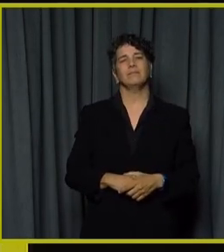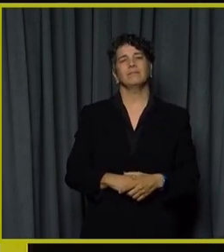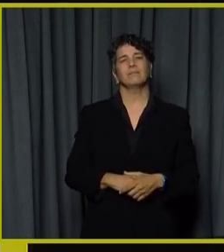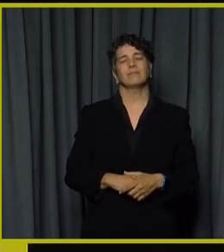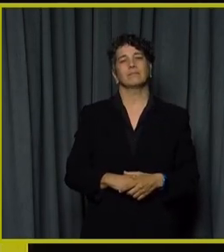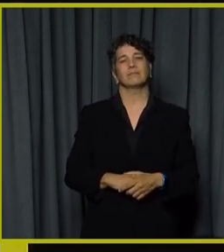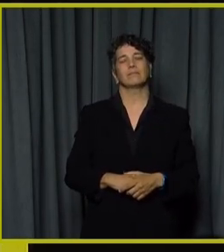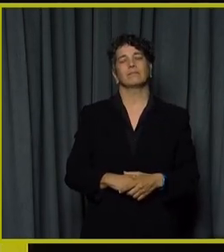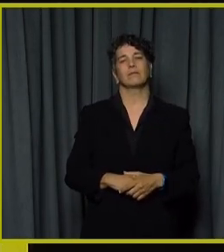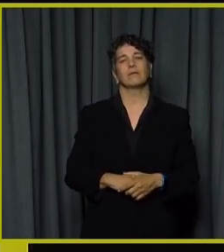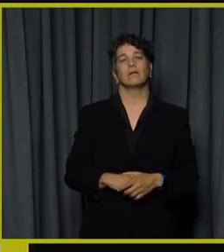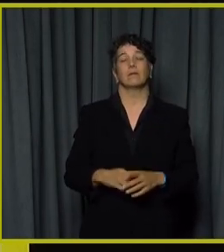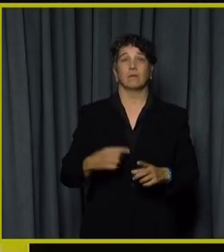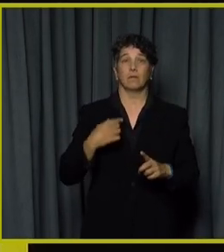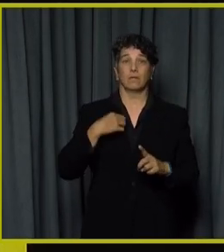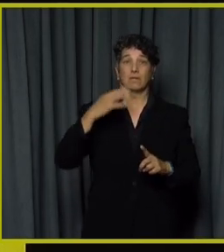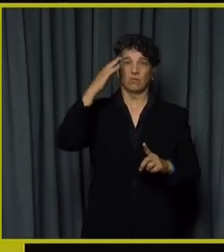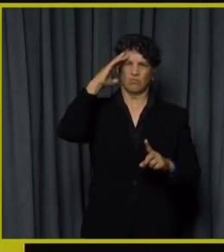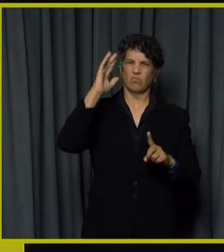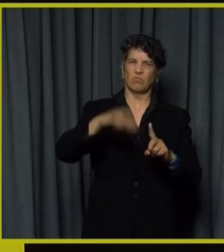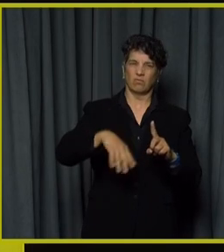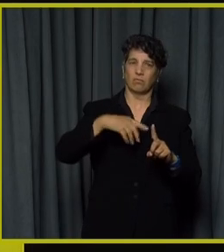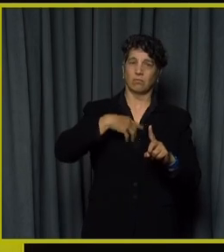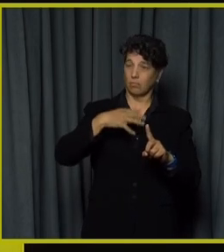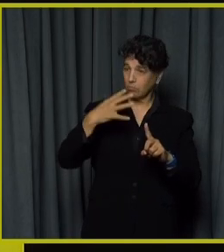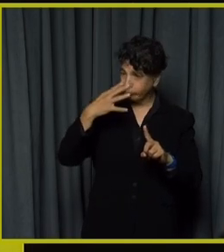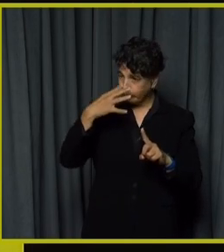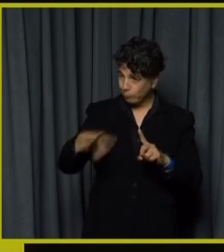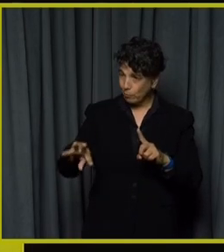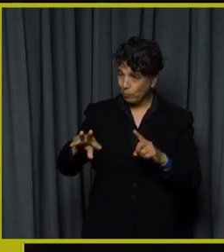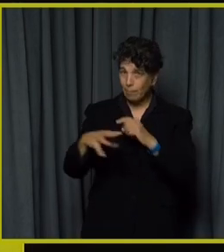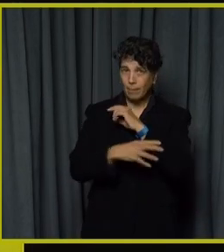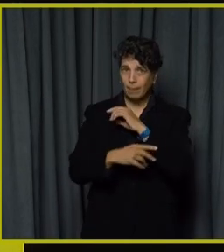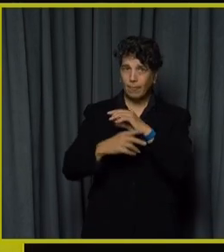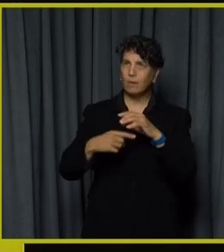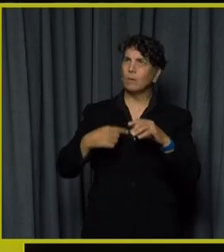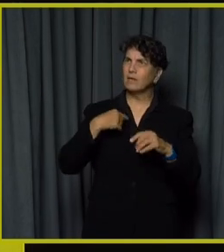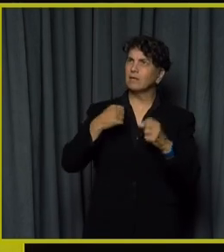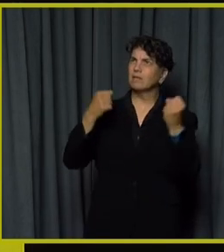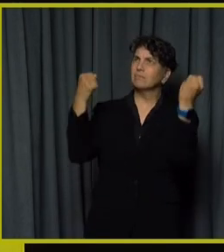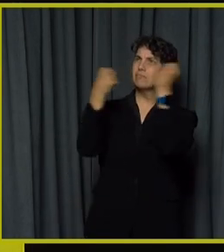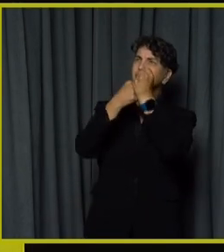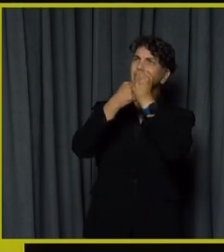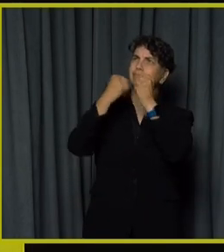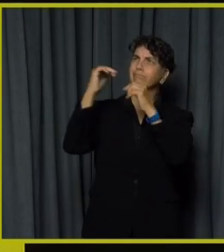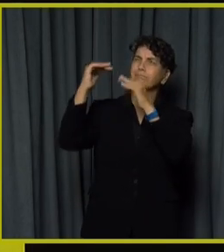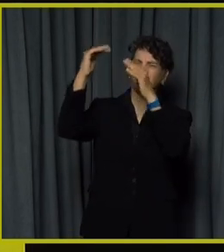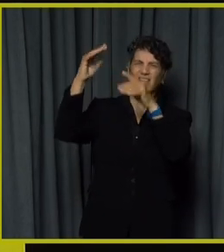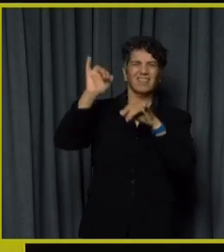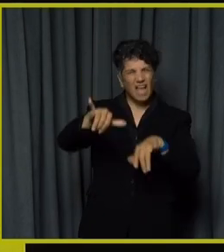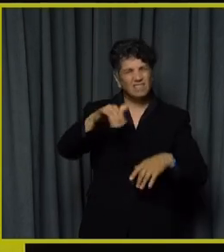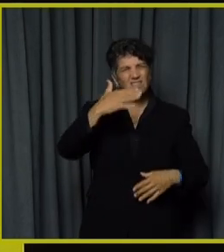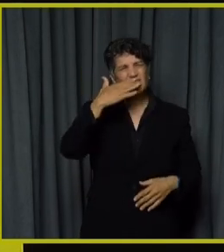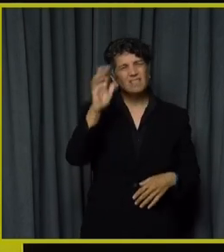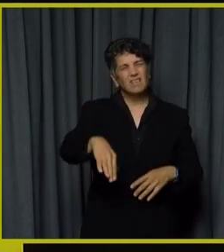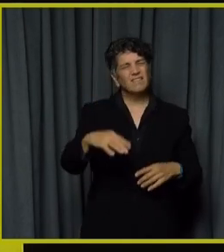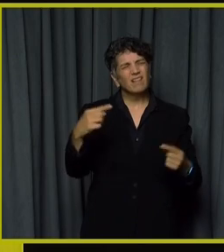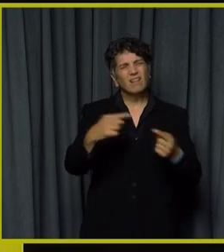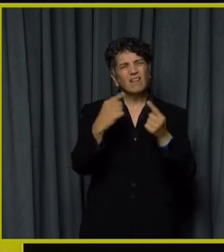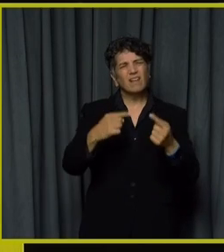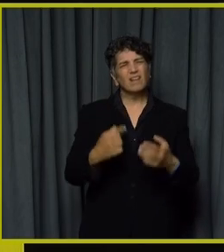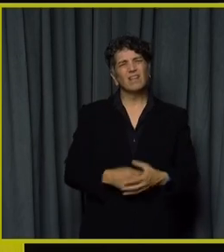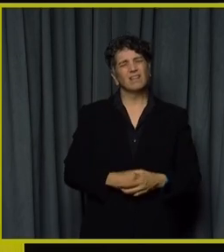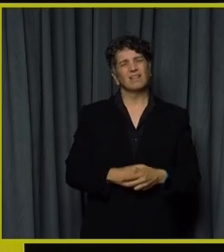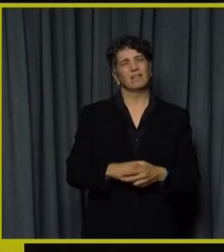poor, protecting the rich is evil, that the people demand justice, and we're going to build